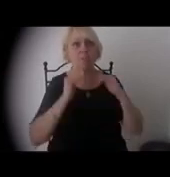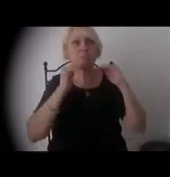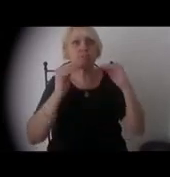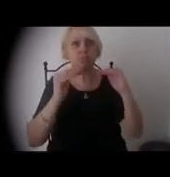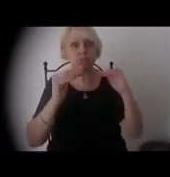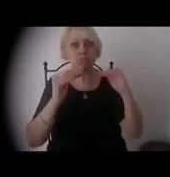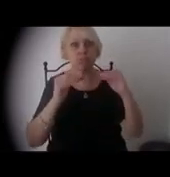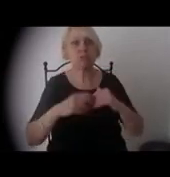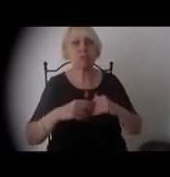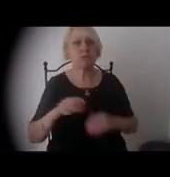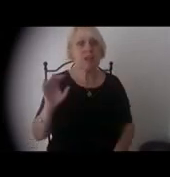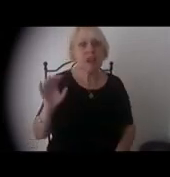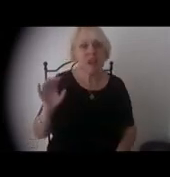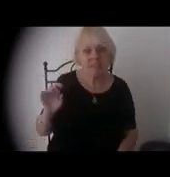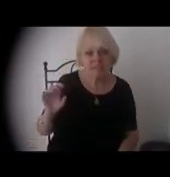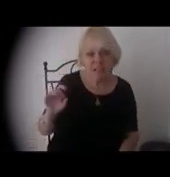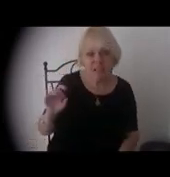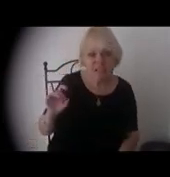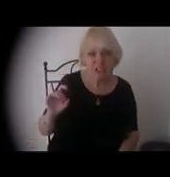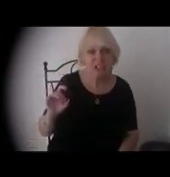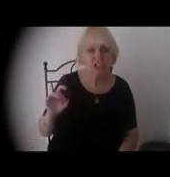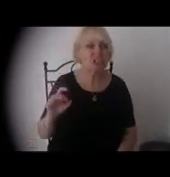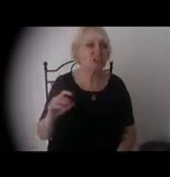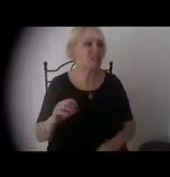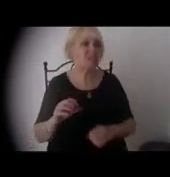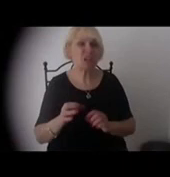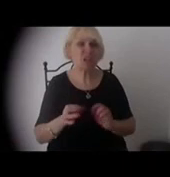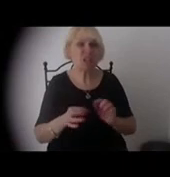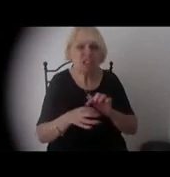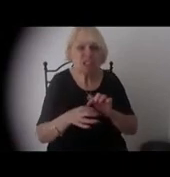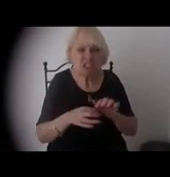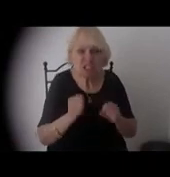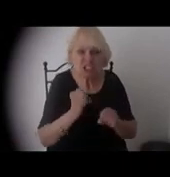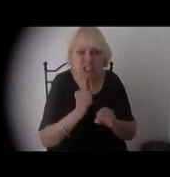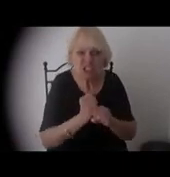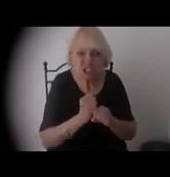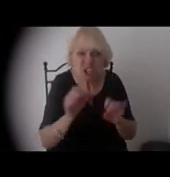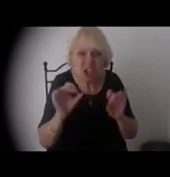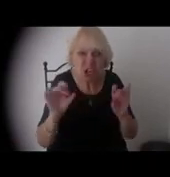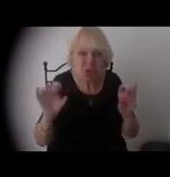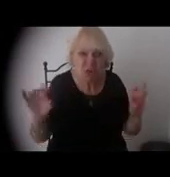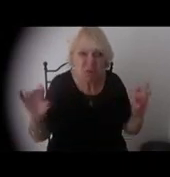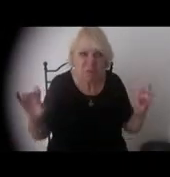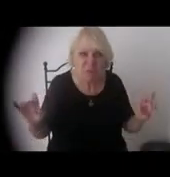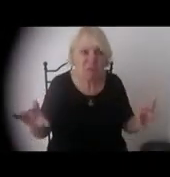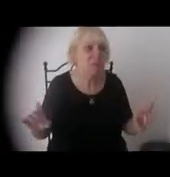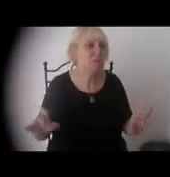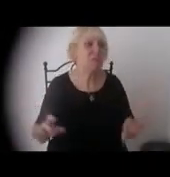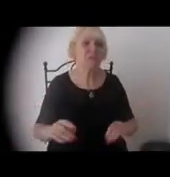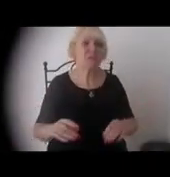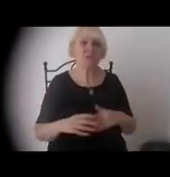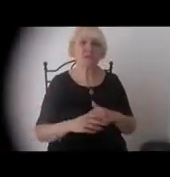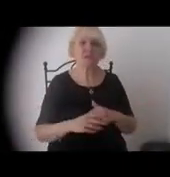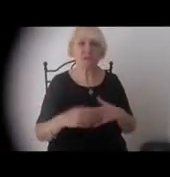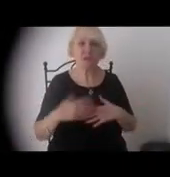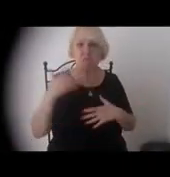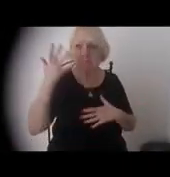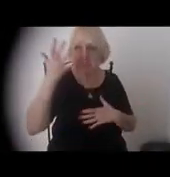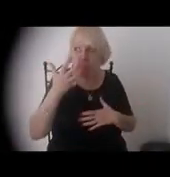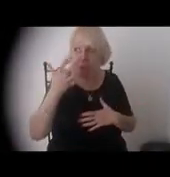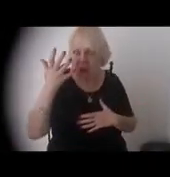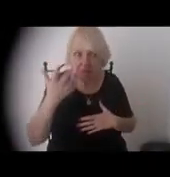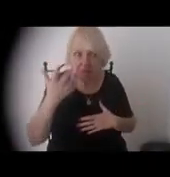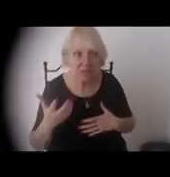of infection and germs has become much more the norm, really. That we are all